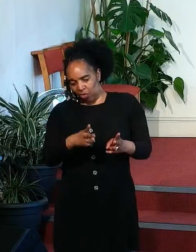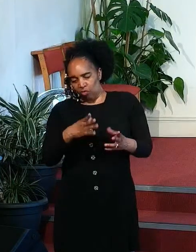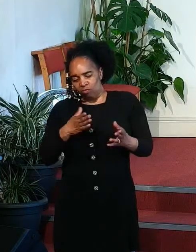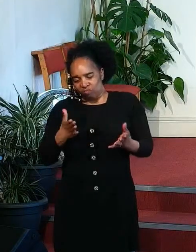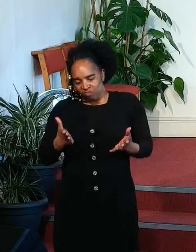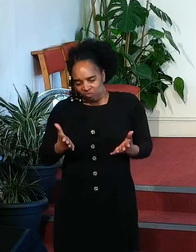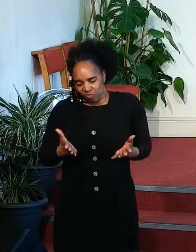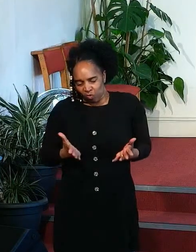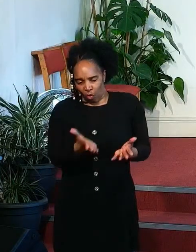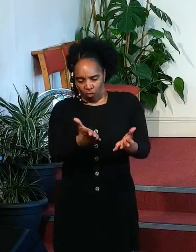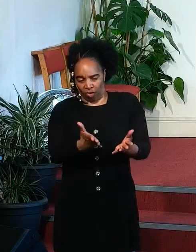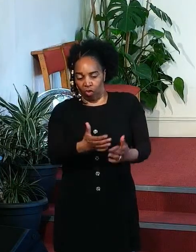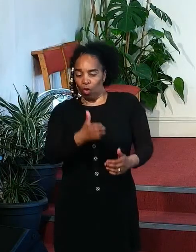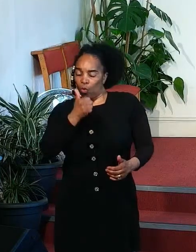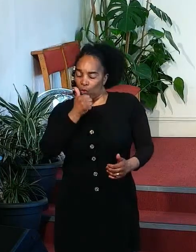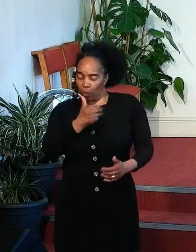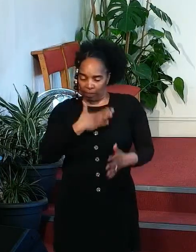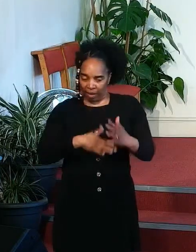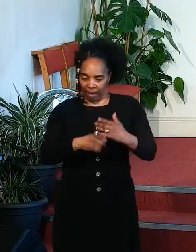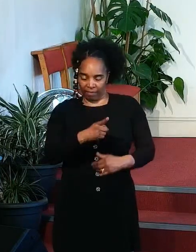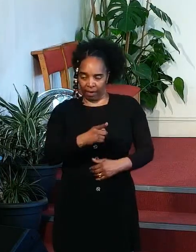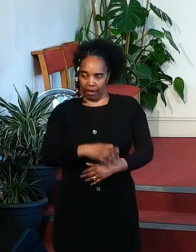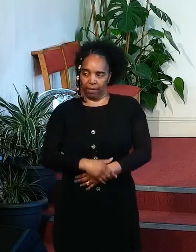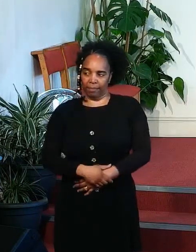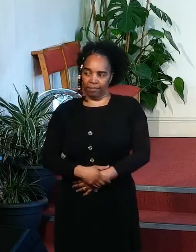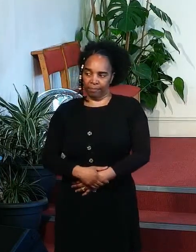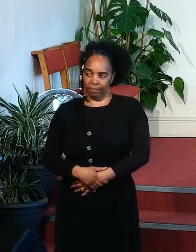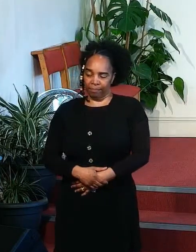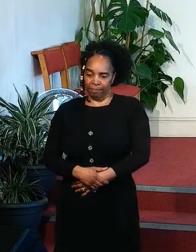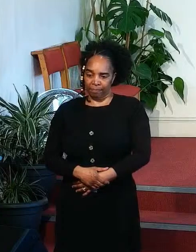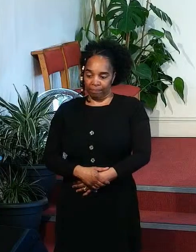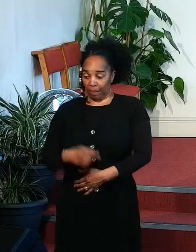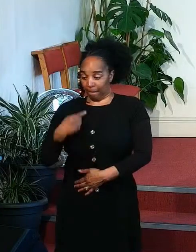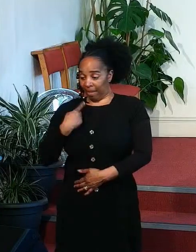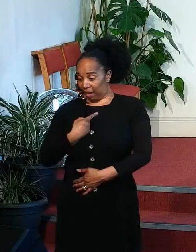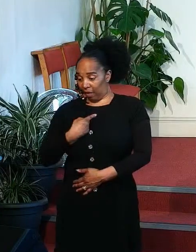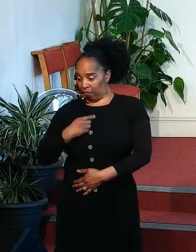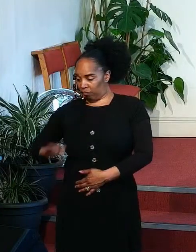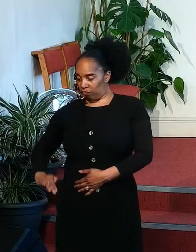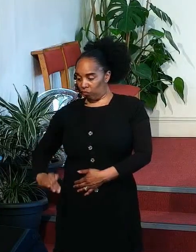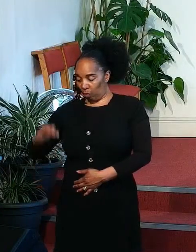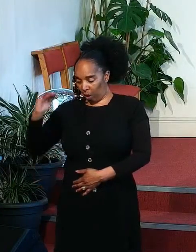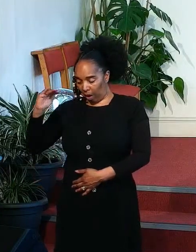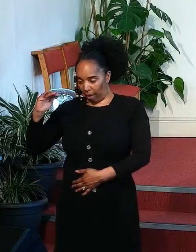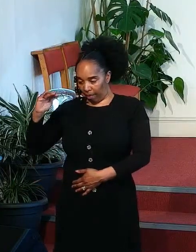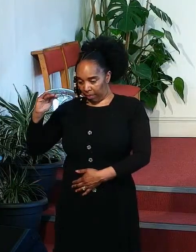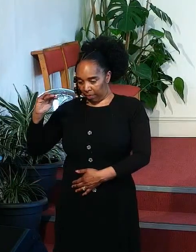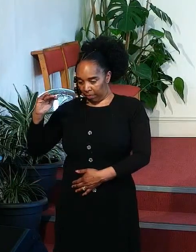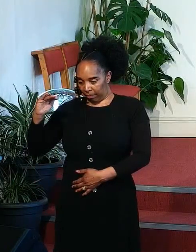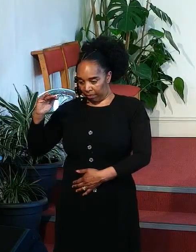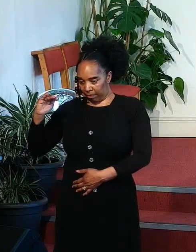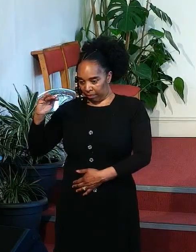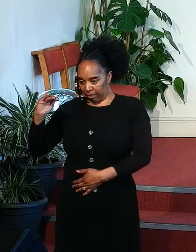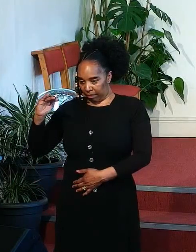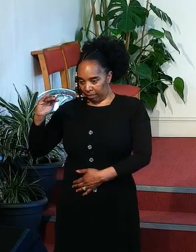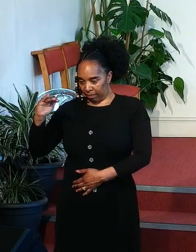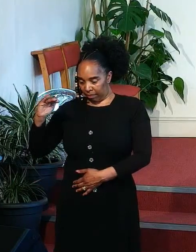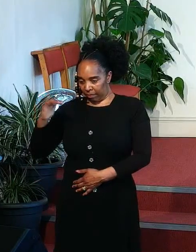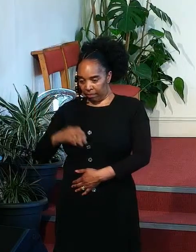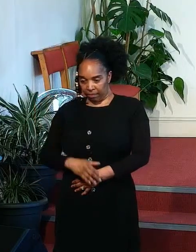good behavior. And as you say, growing up, and when I was growing up as well, this was what was